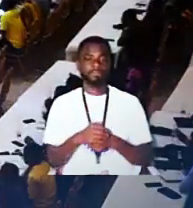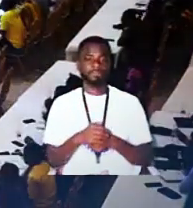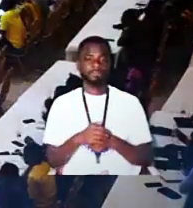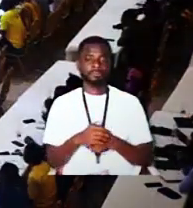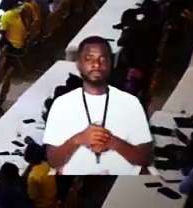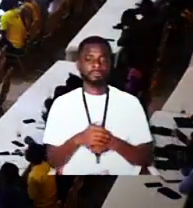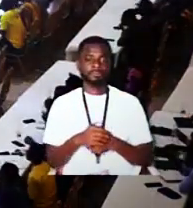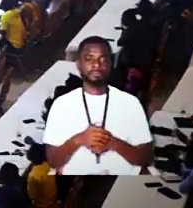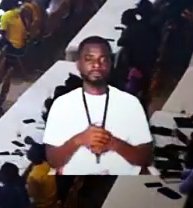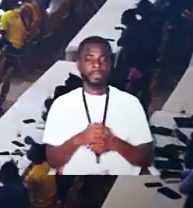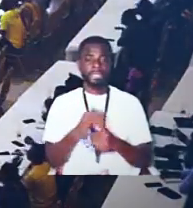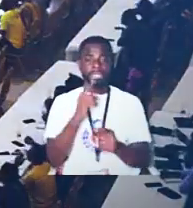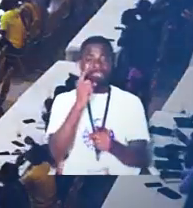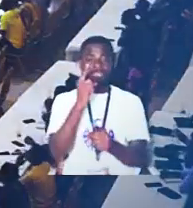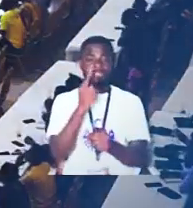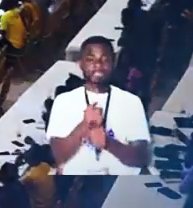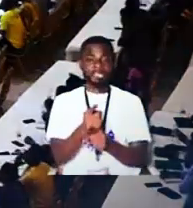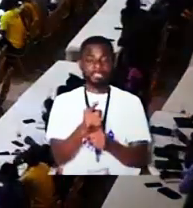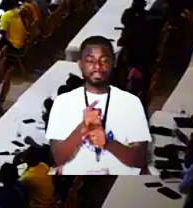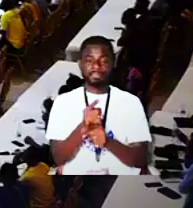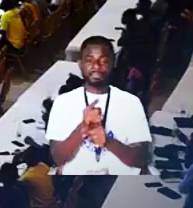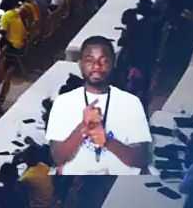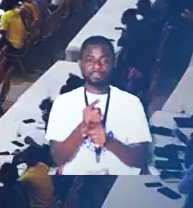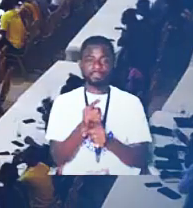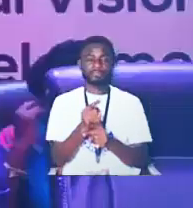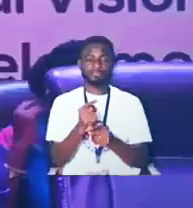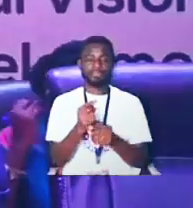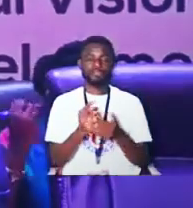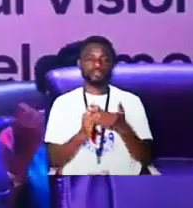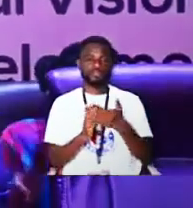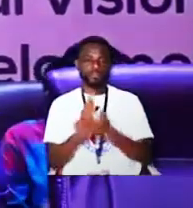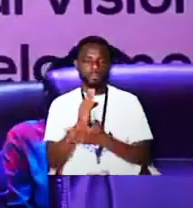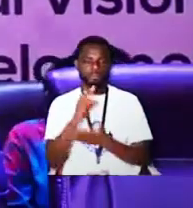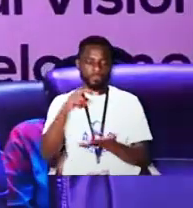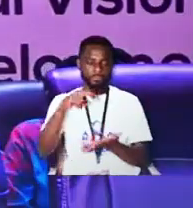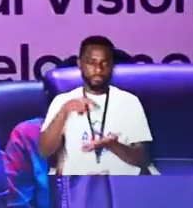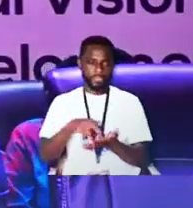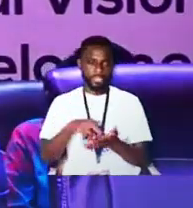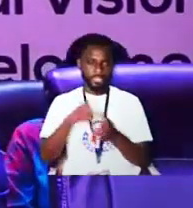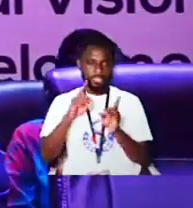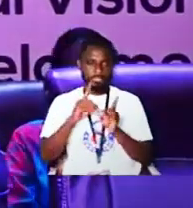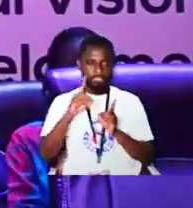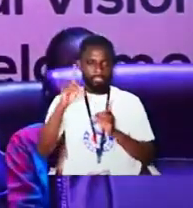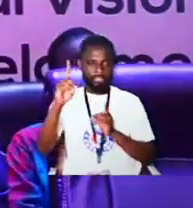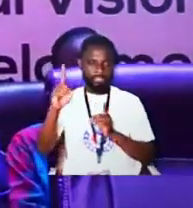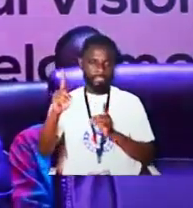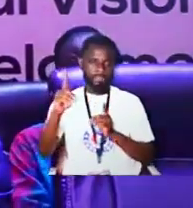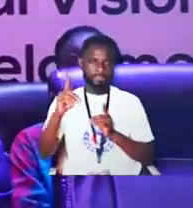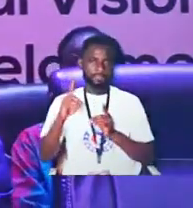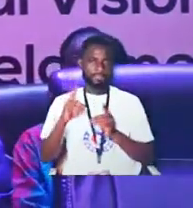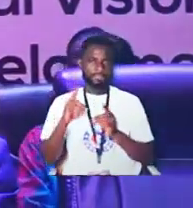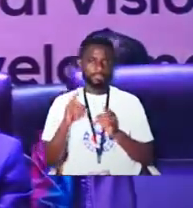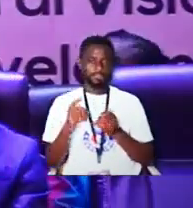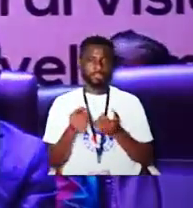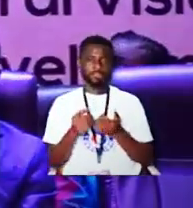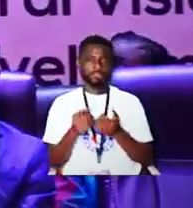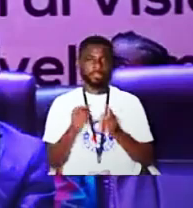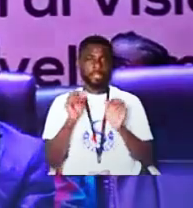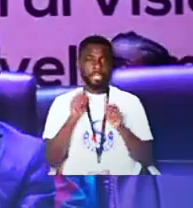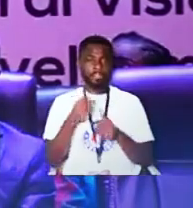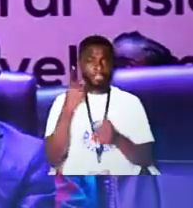So justice is driven back and righteousness stands at a distance. Can you picture what is going